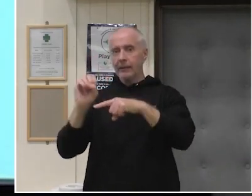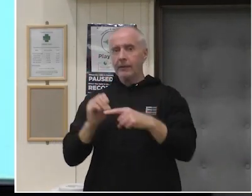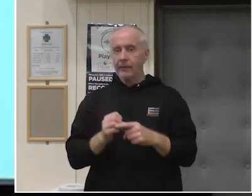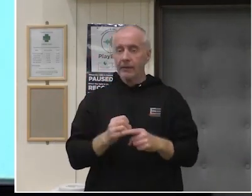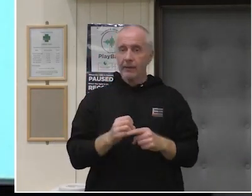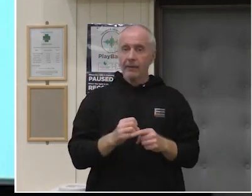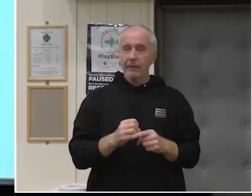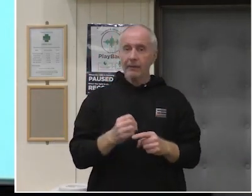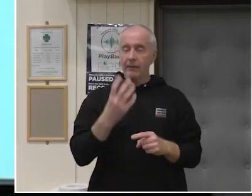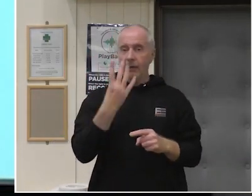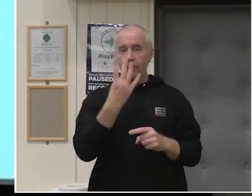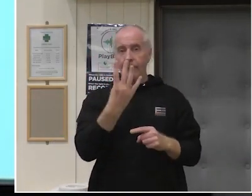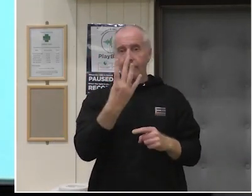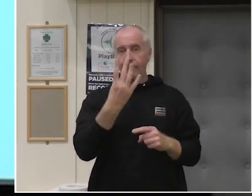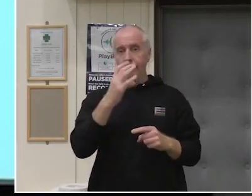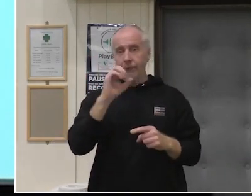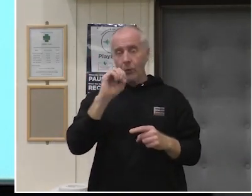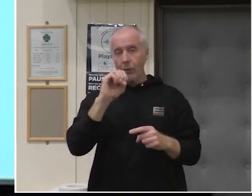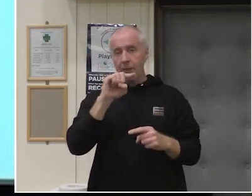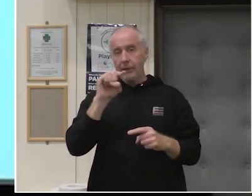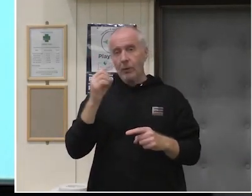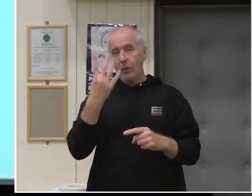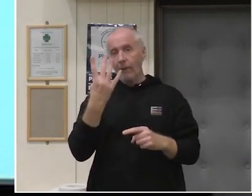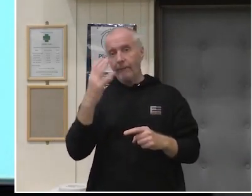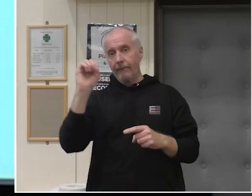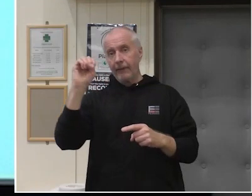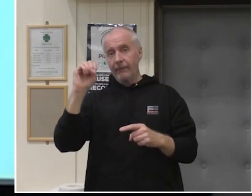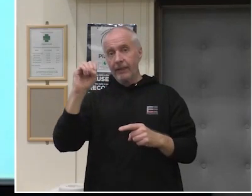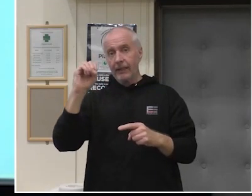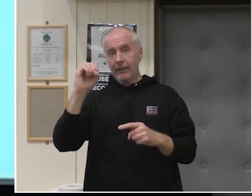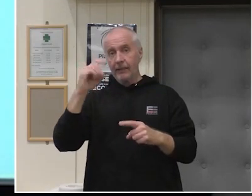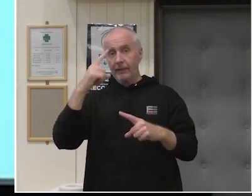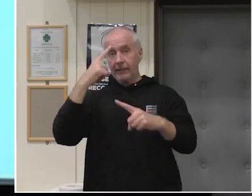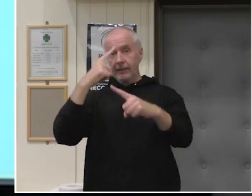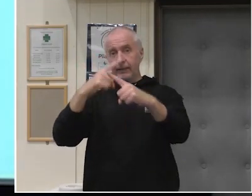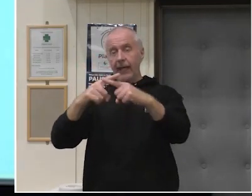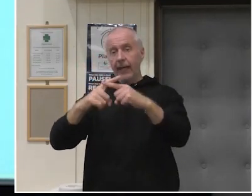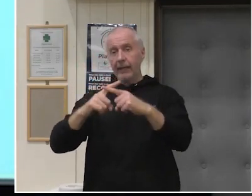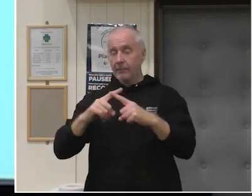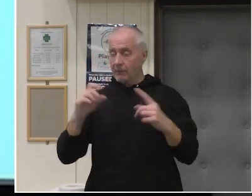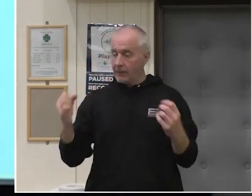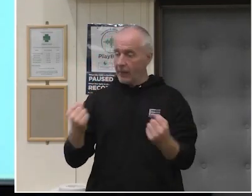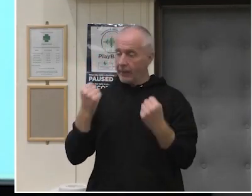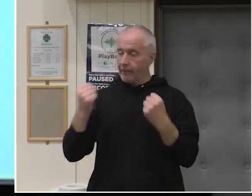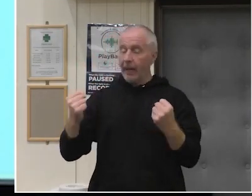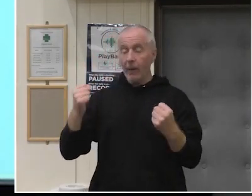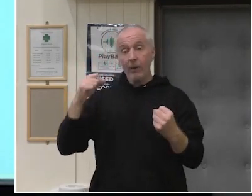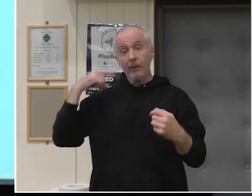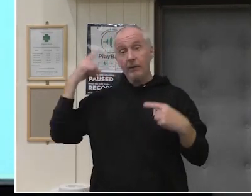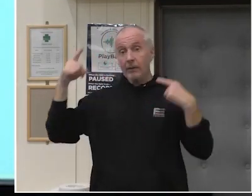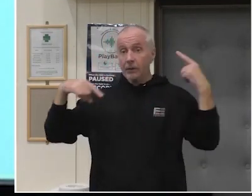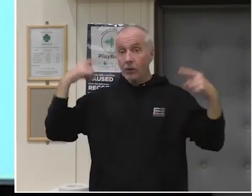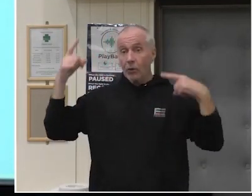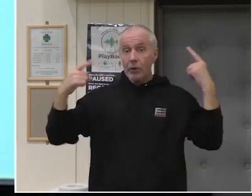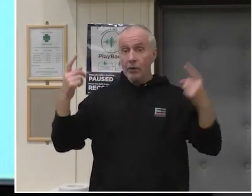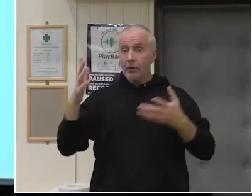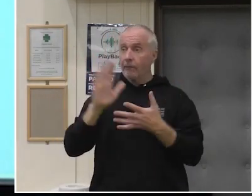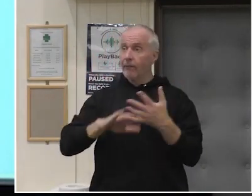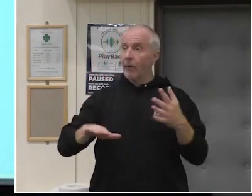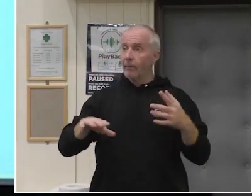40 to 50 times the power from the noise that we are getting coming from the